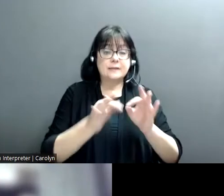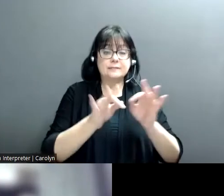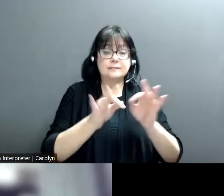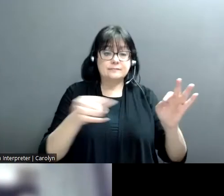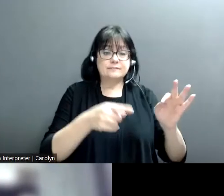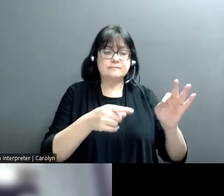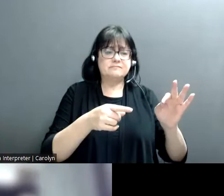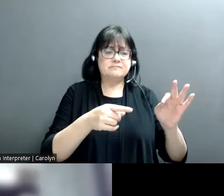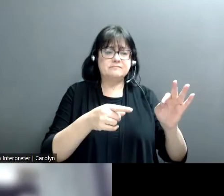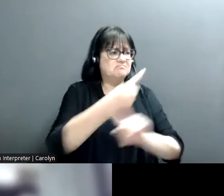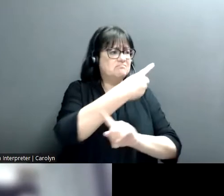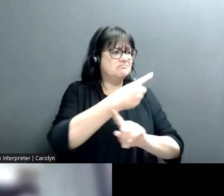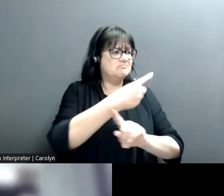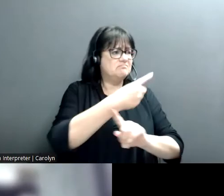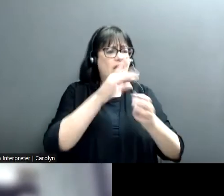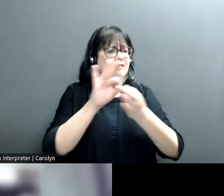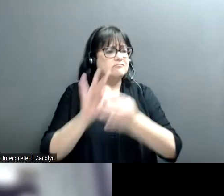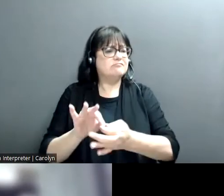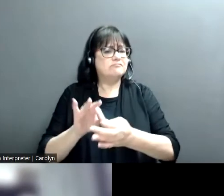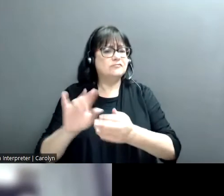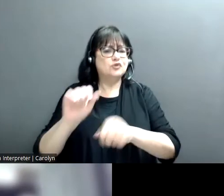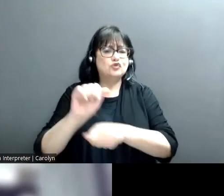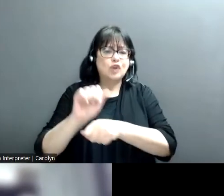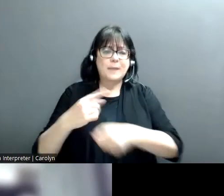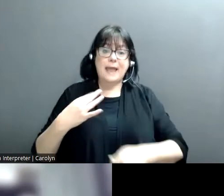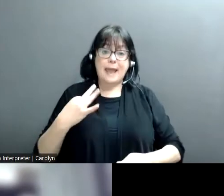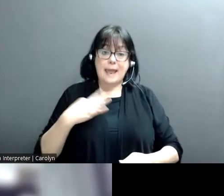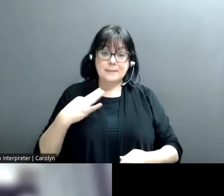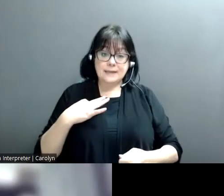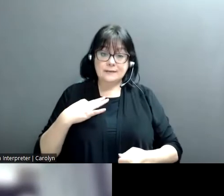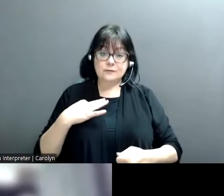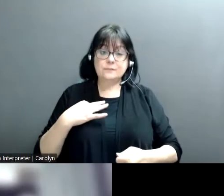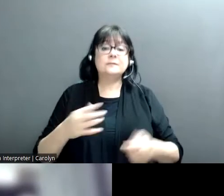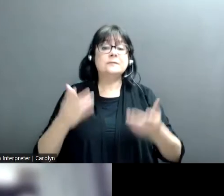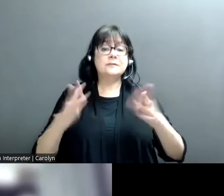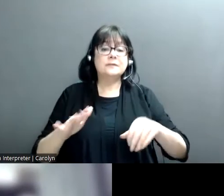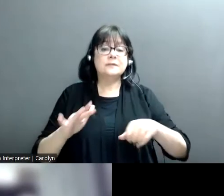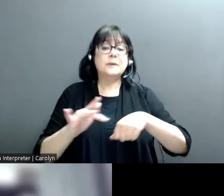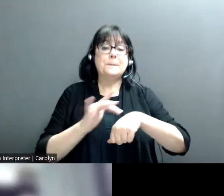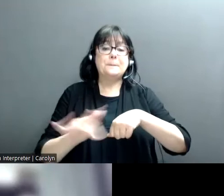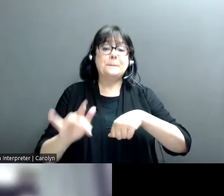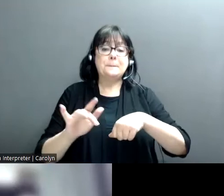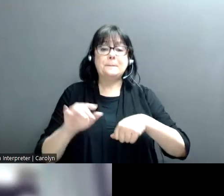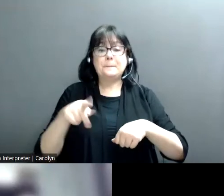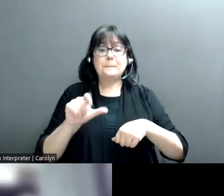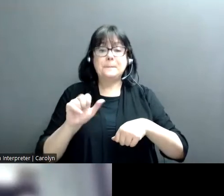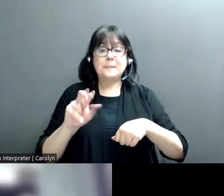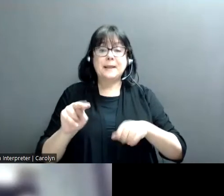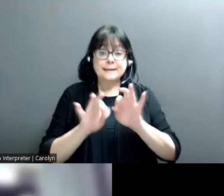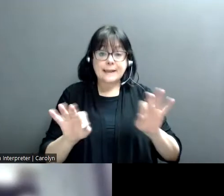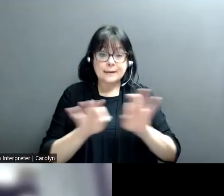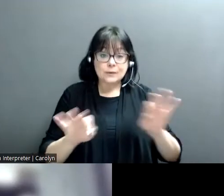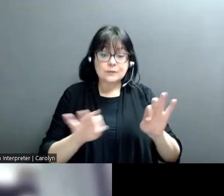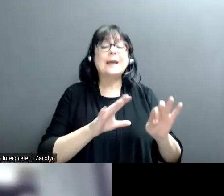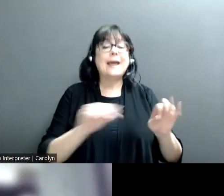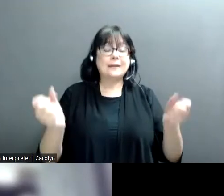application to the job. So through plain language and ASL interpretation, we were able to engage the